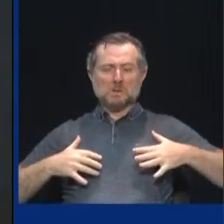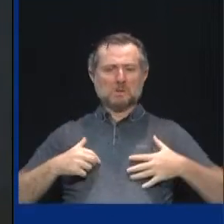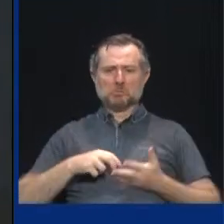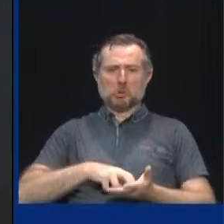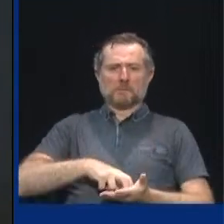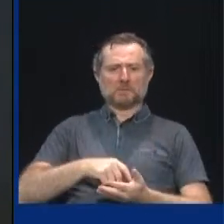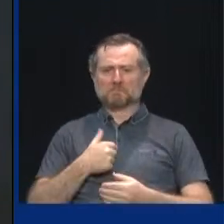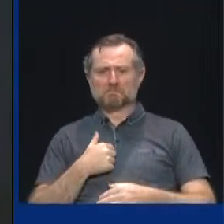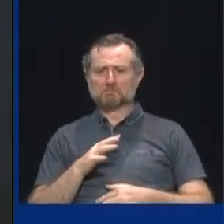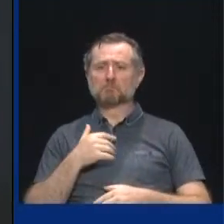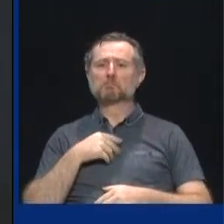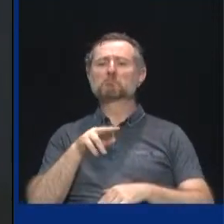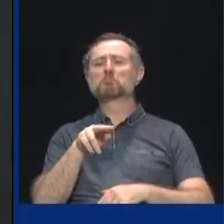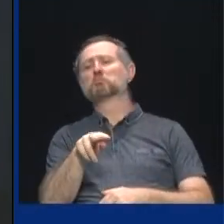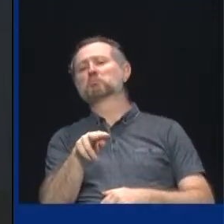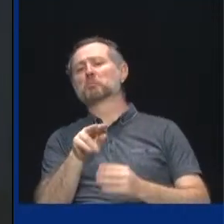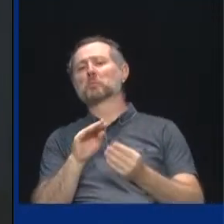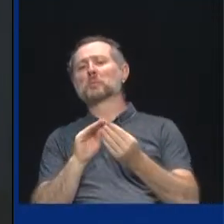these numbers,